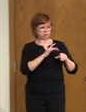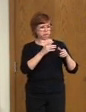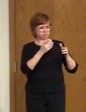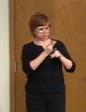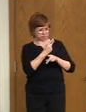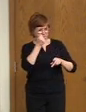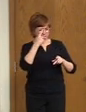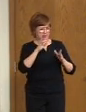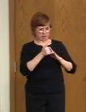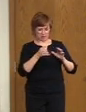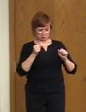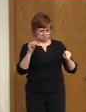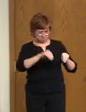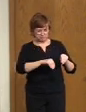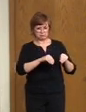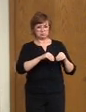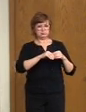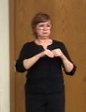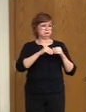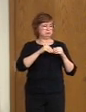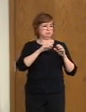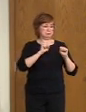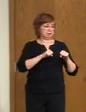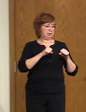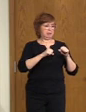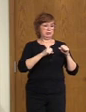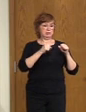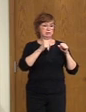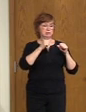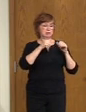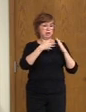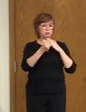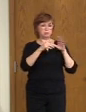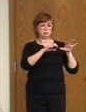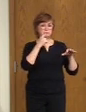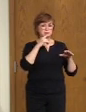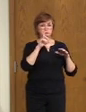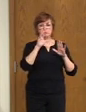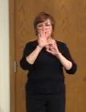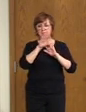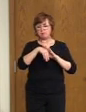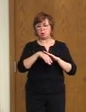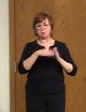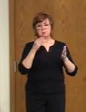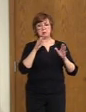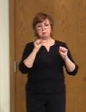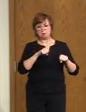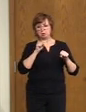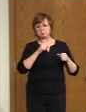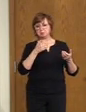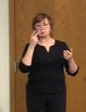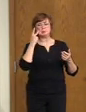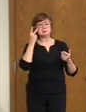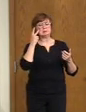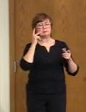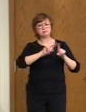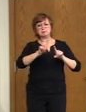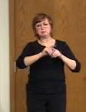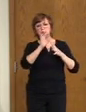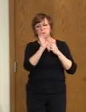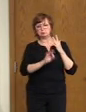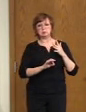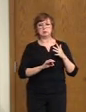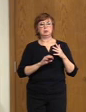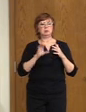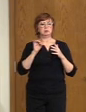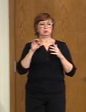the manufacturer. So Dr. Dina, I don't know if you had any further comments at this time, but we can certainly keep updating over the next week. We expect